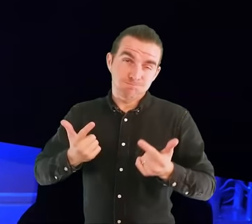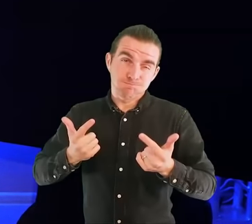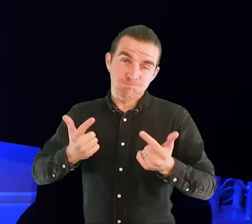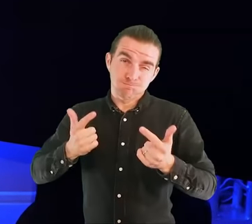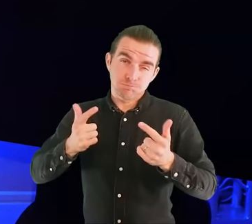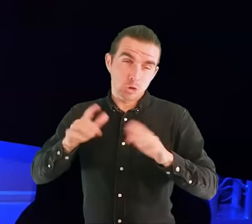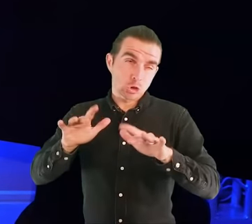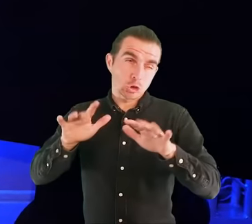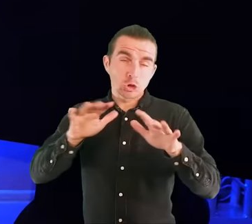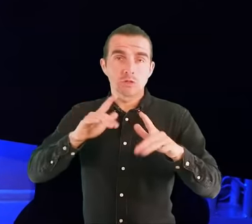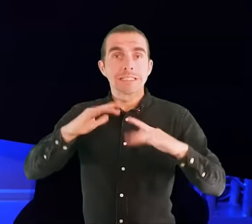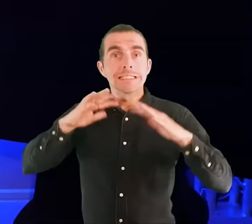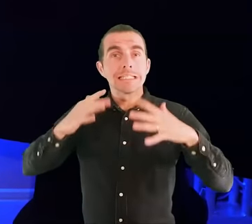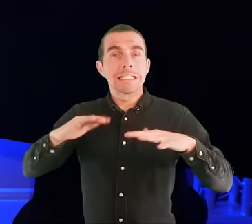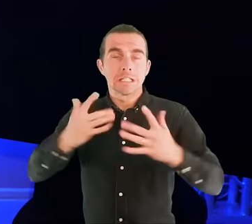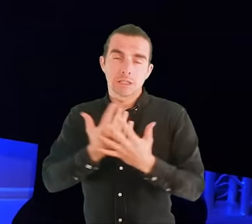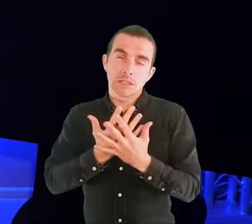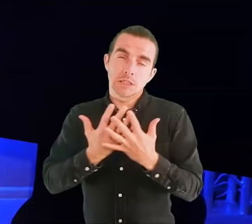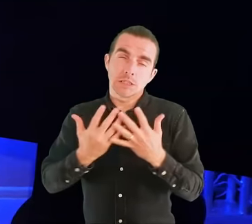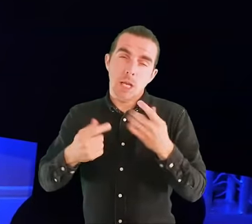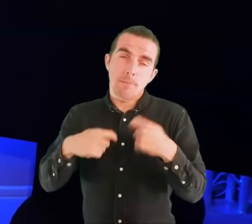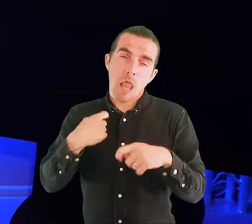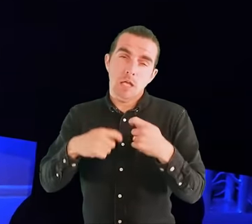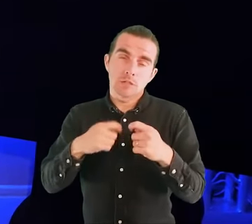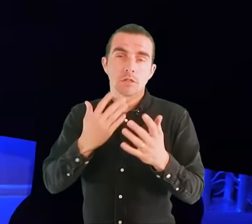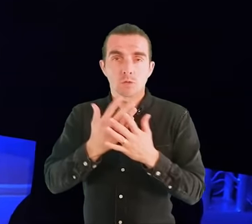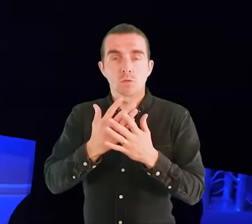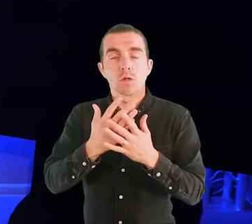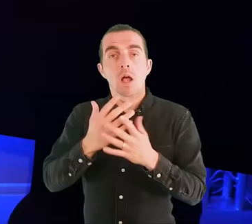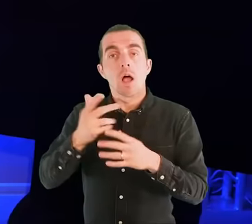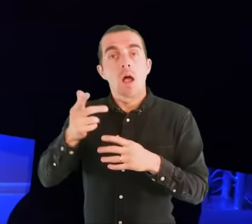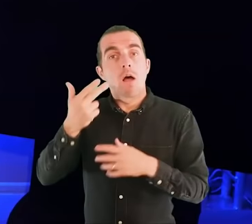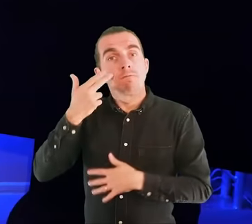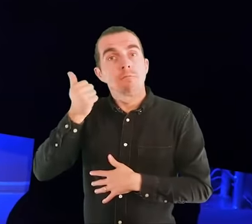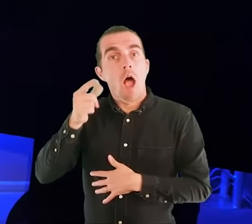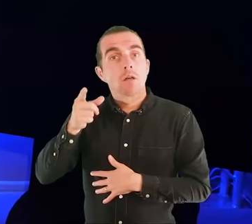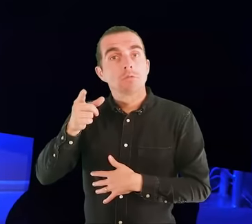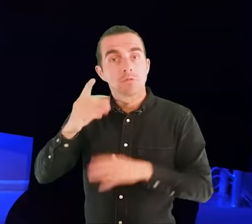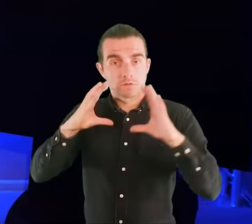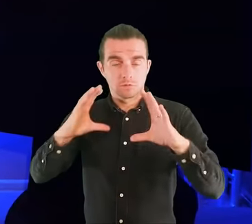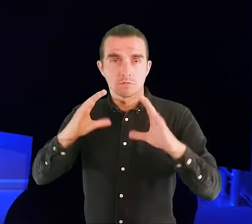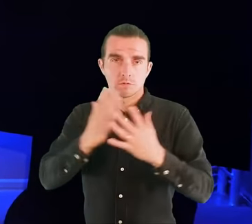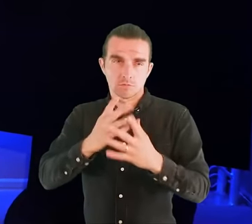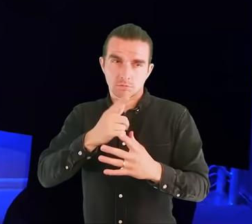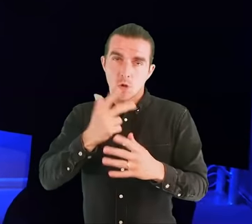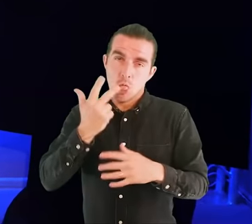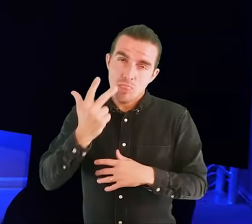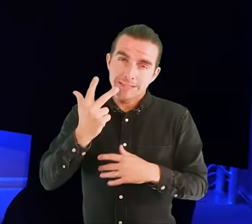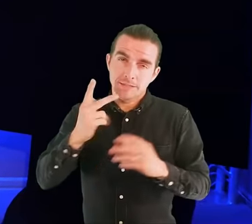longer, would we finally start caring about the planet instead of just ourselves?